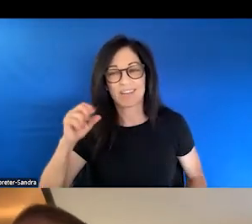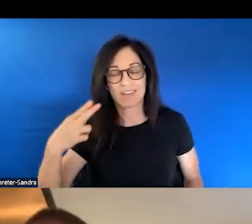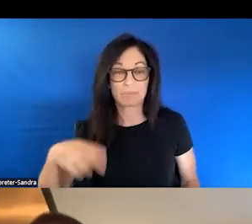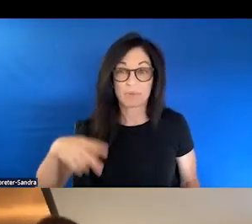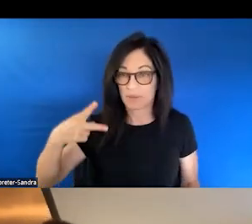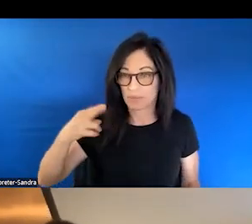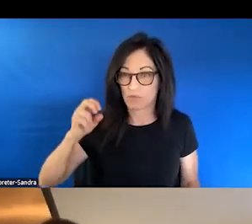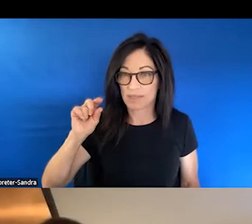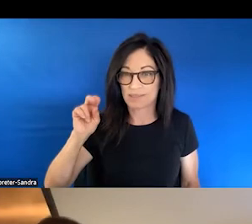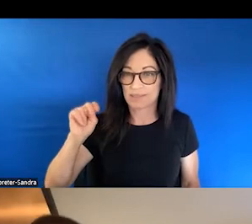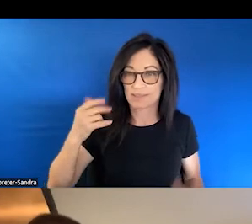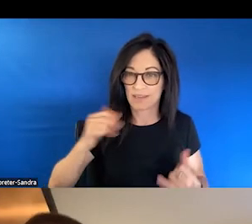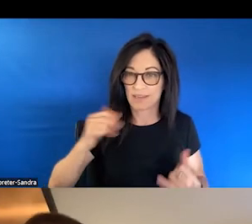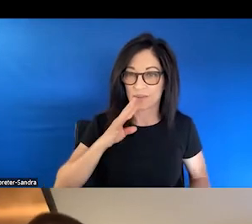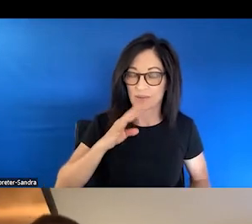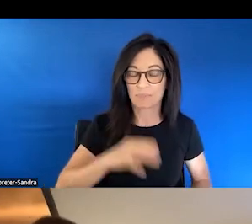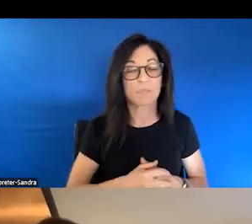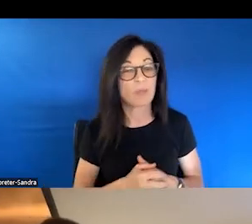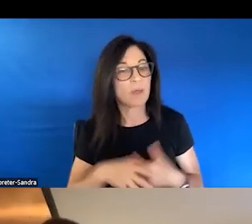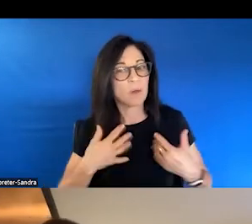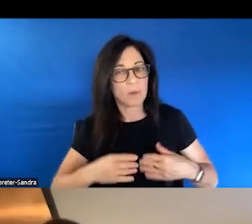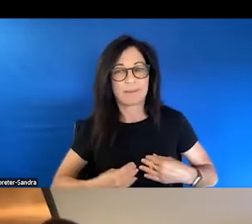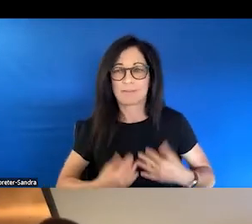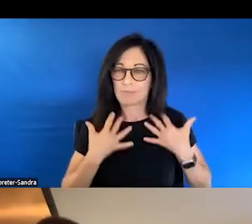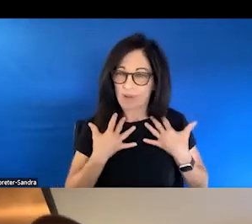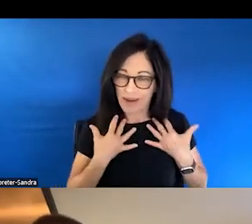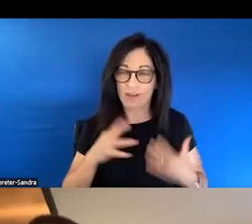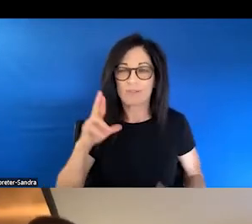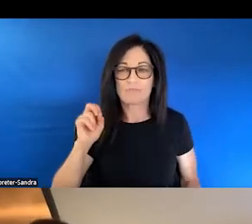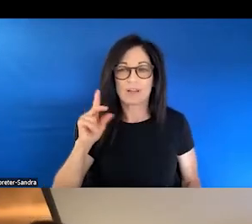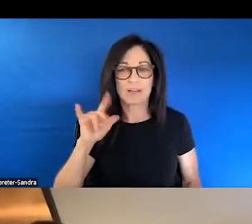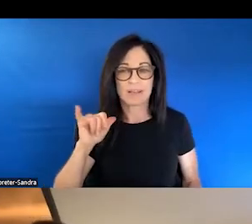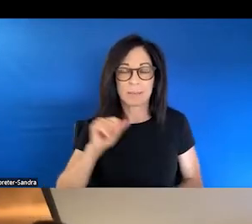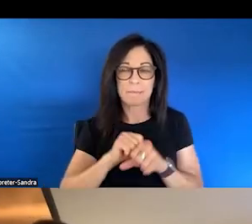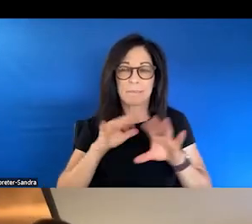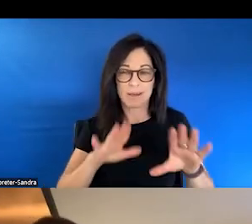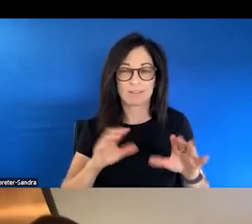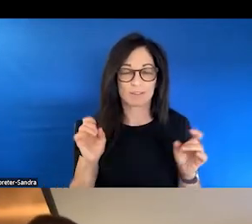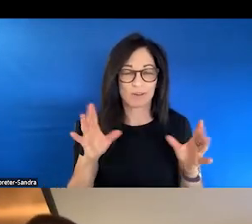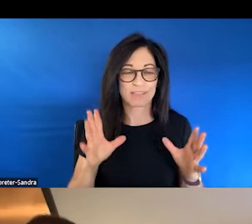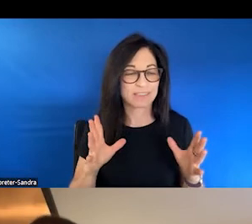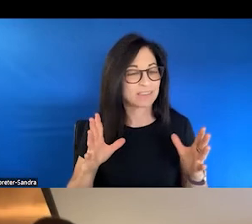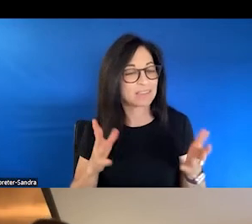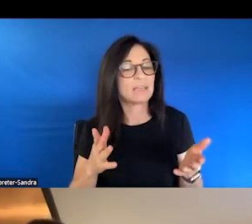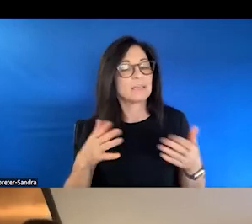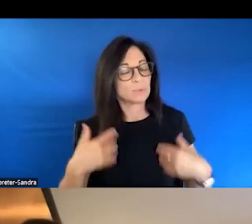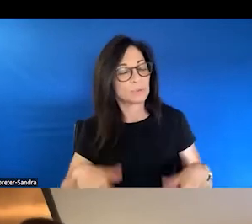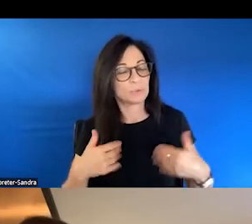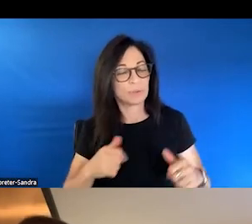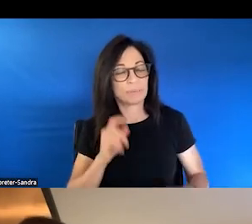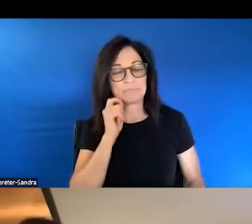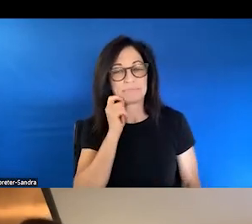Inspiring presentation, Rocky Mountain Crisis Partners. That was phenomenal. It's very cool